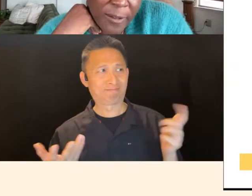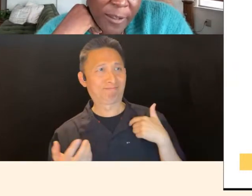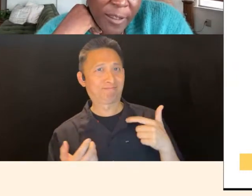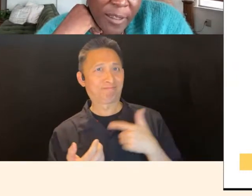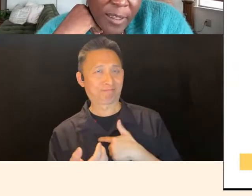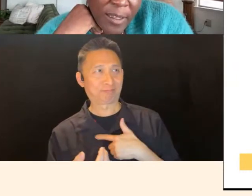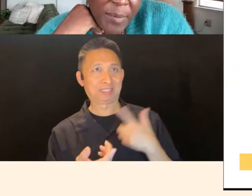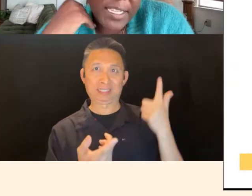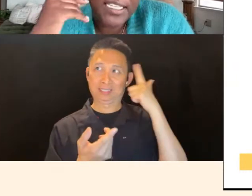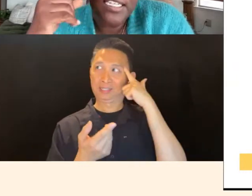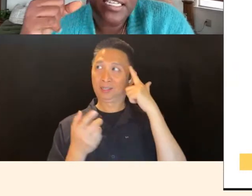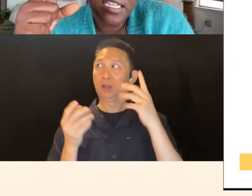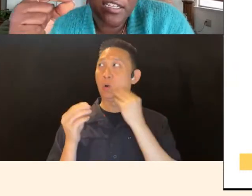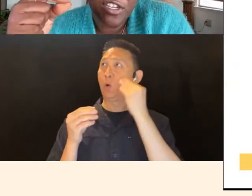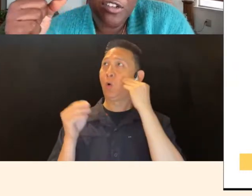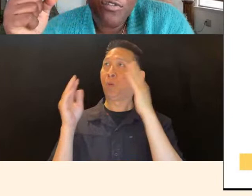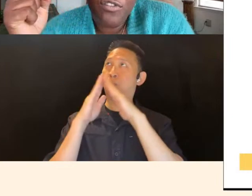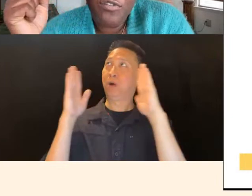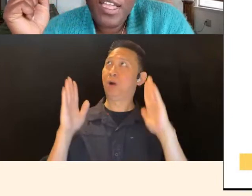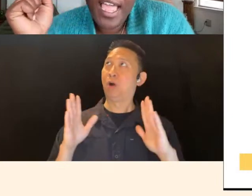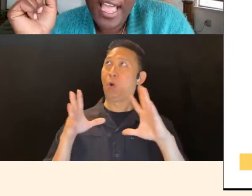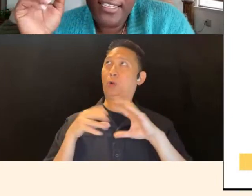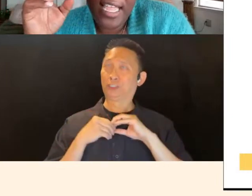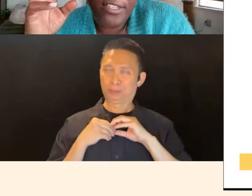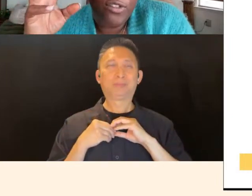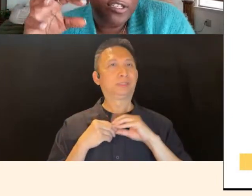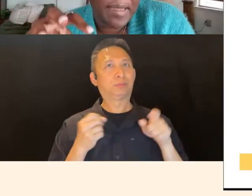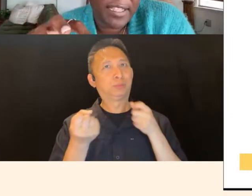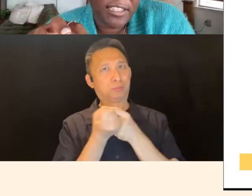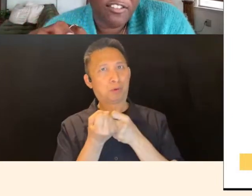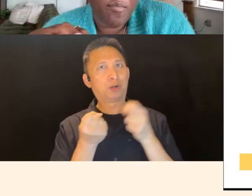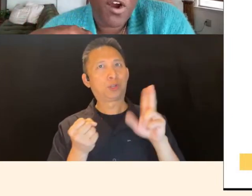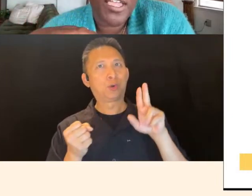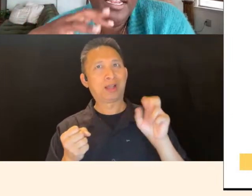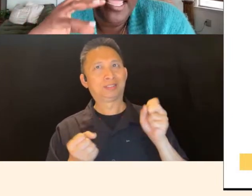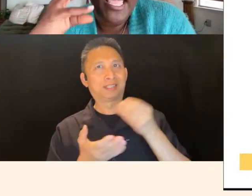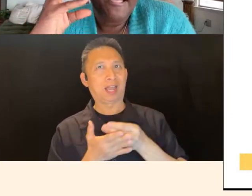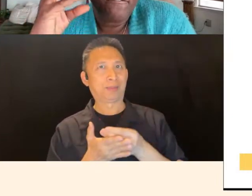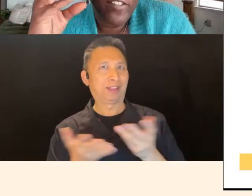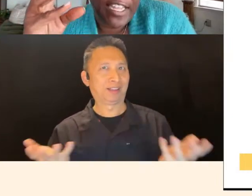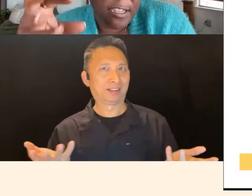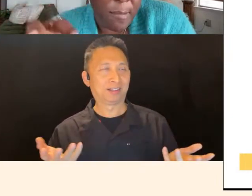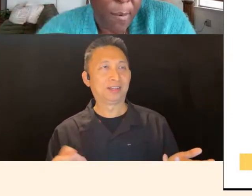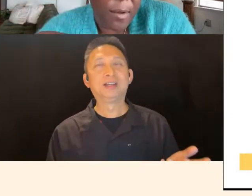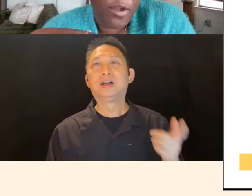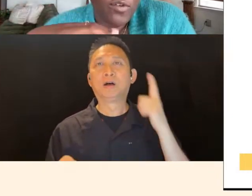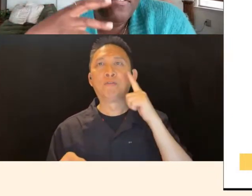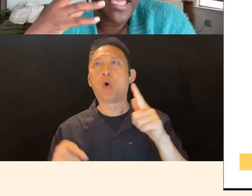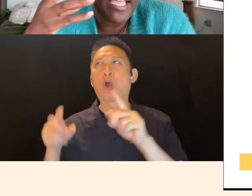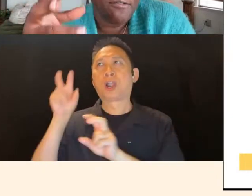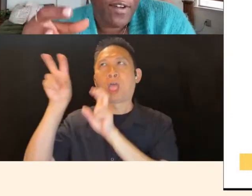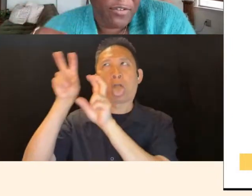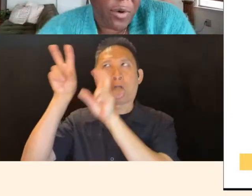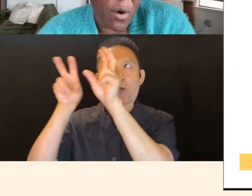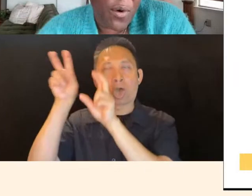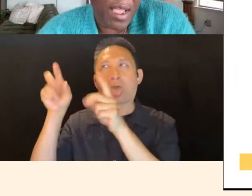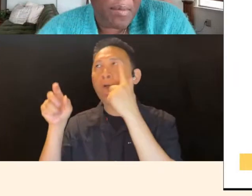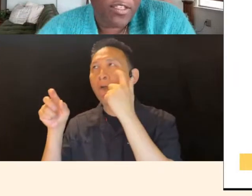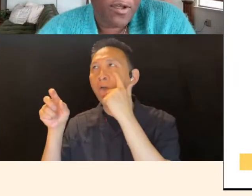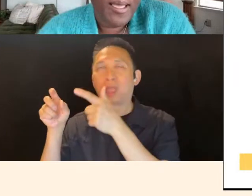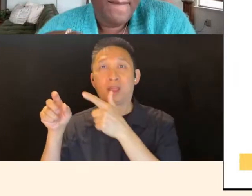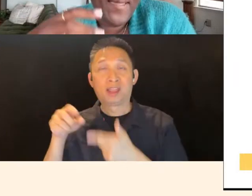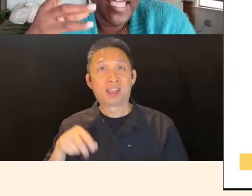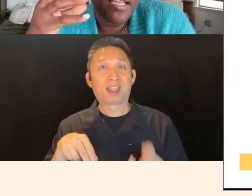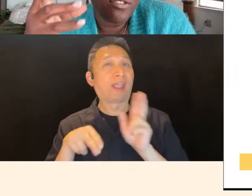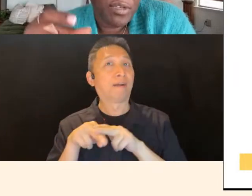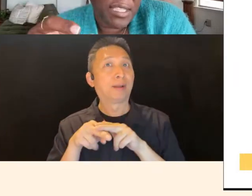economy, because it doesn't continue to, as on the speculative market, inflate to the point where you have an 85-year-old